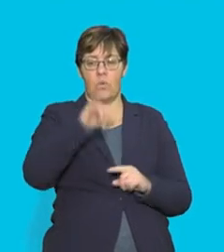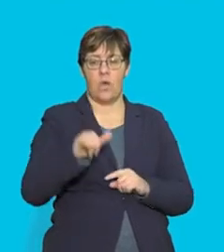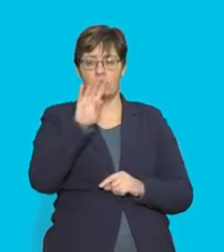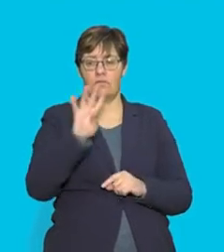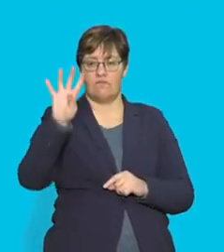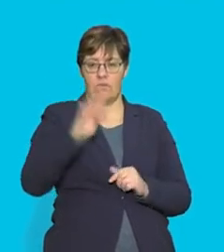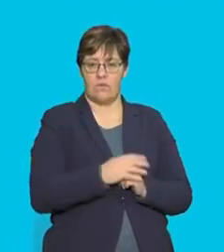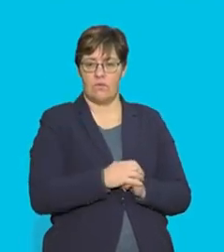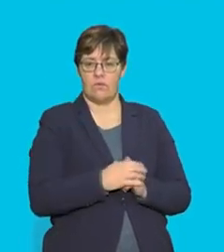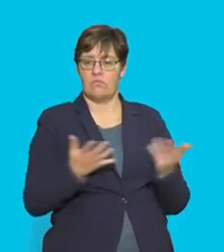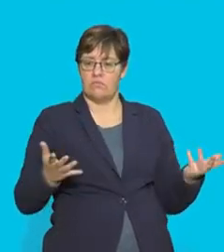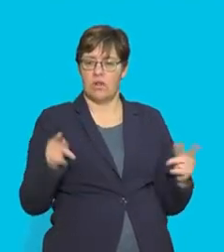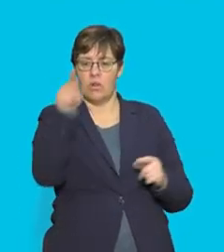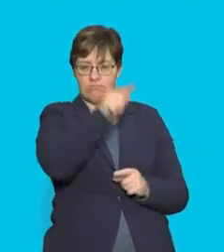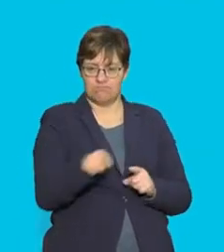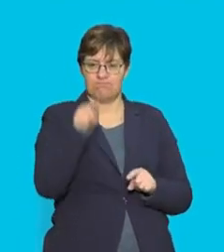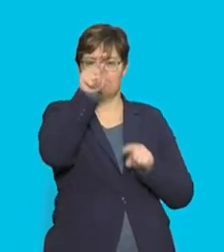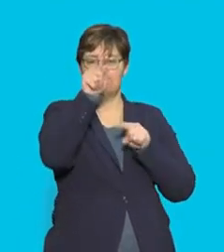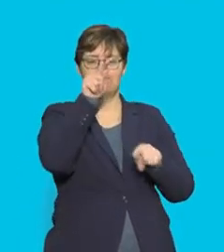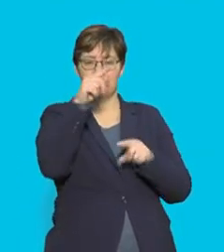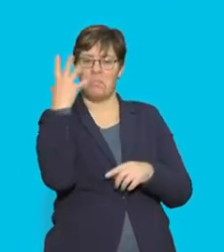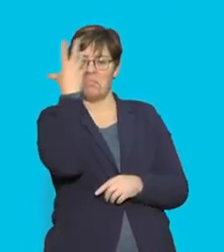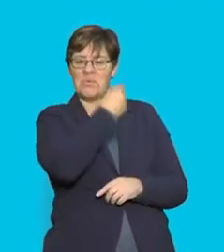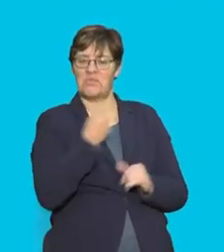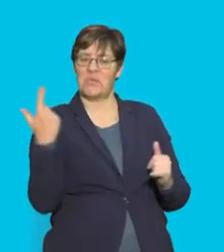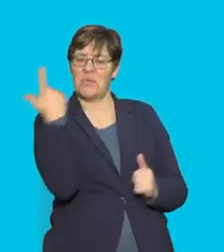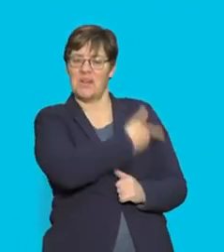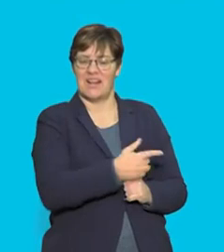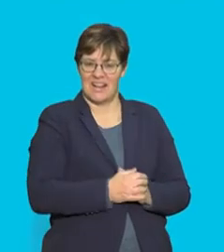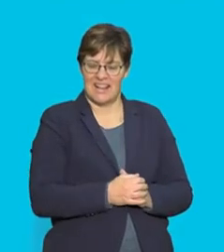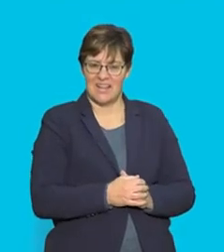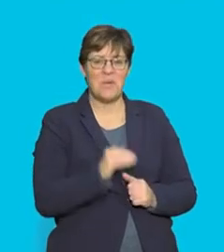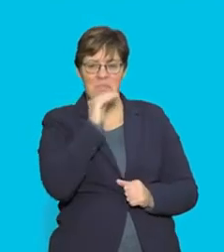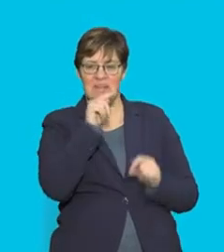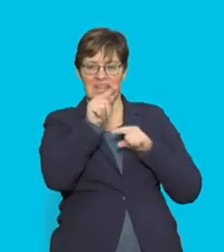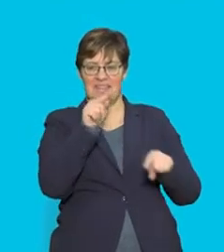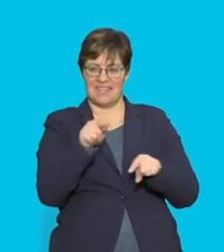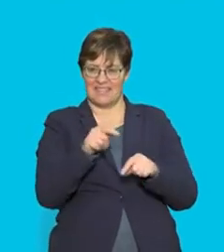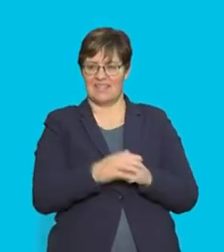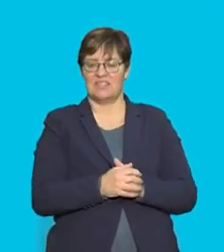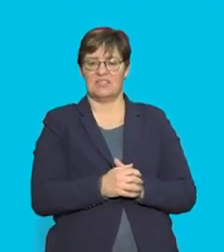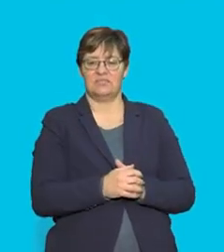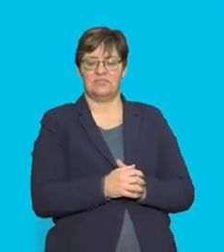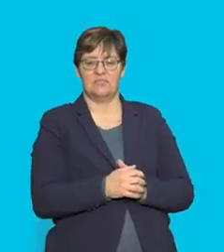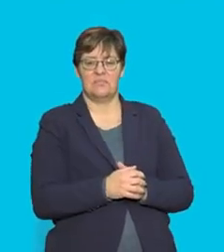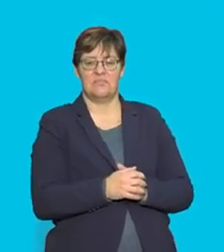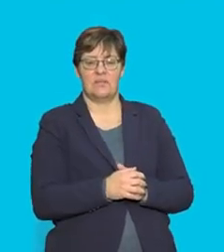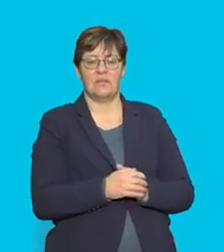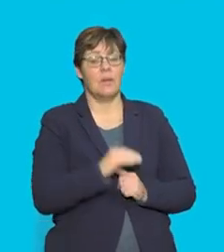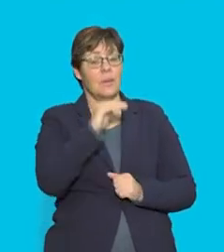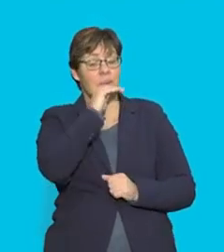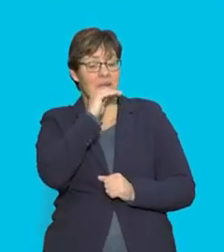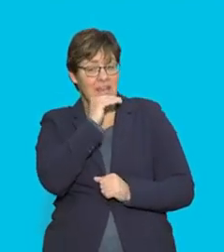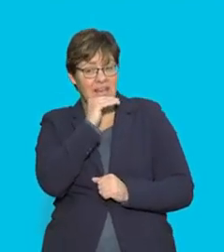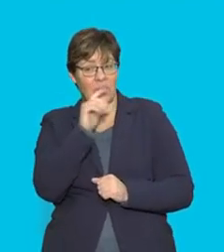be plus y to the 4. Hey, guys, look at this. How beautiful is this? This is the same as that I